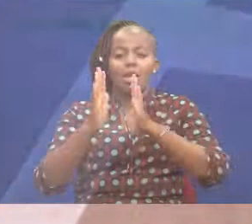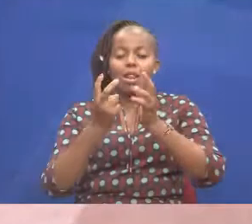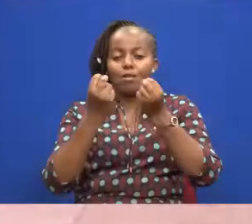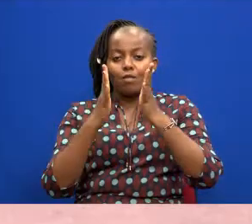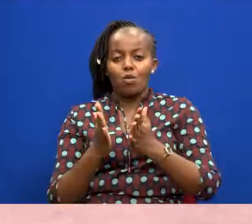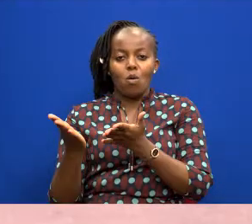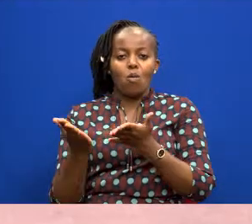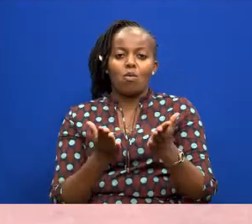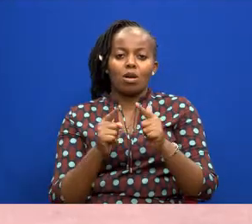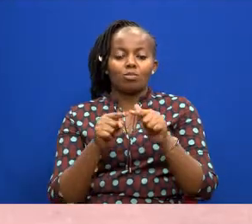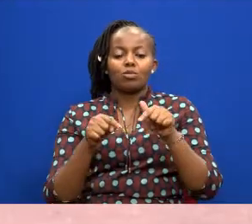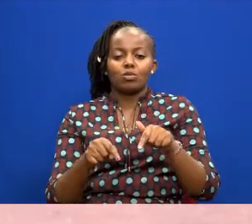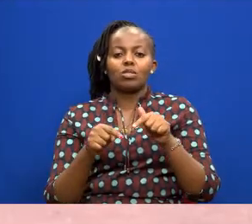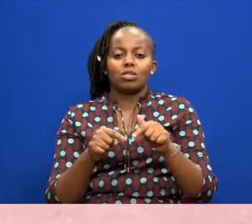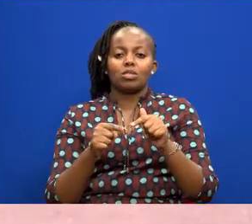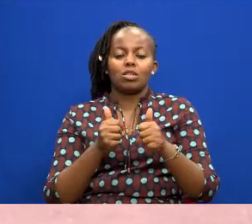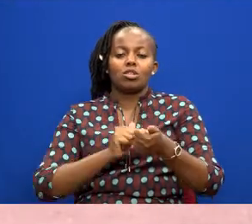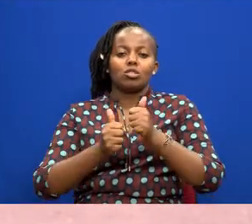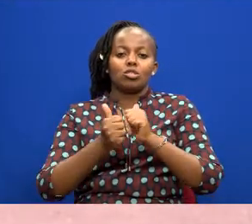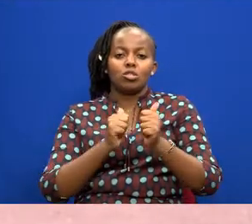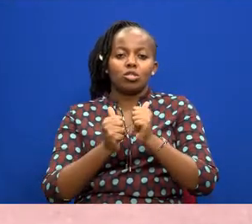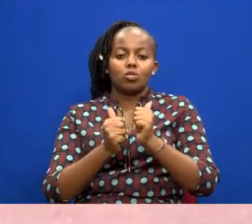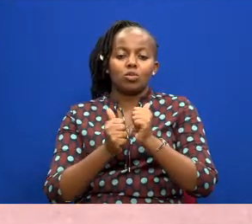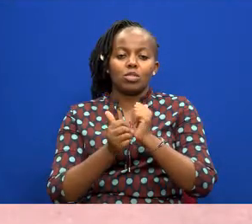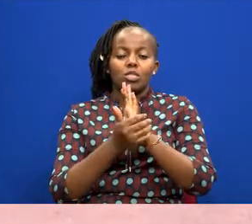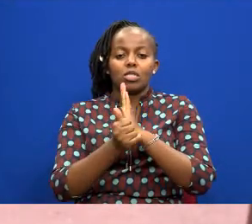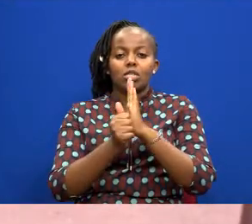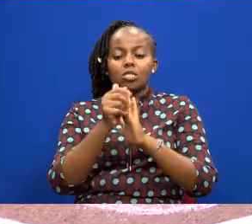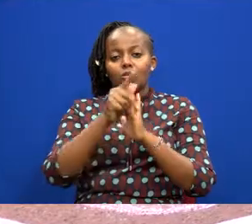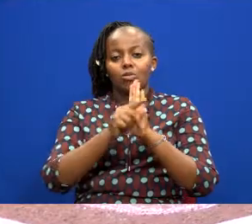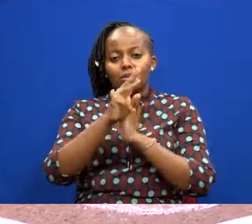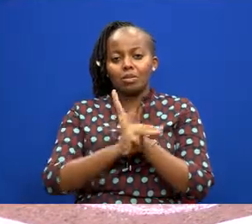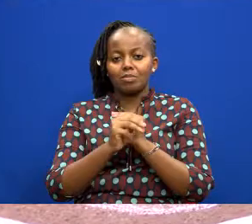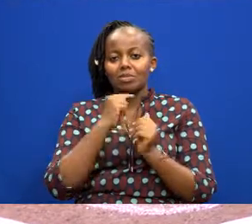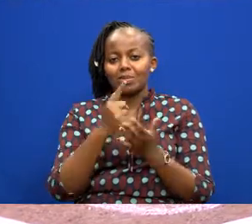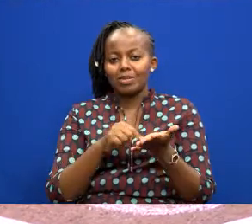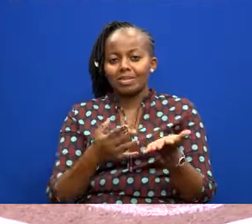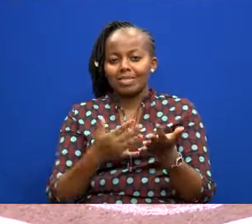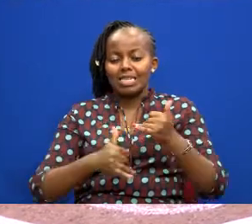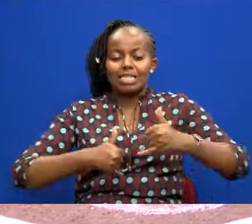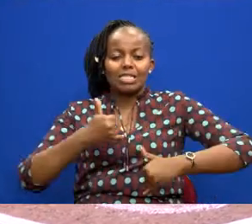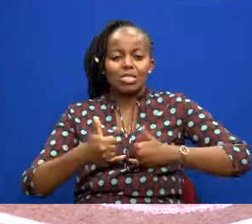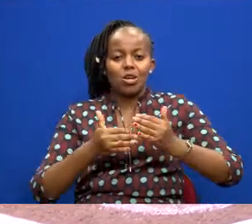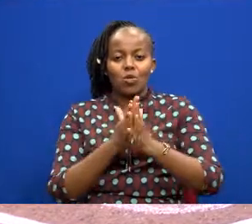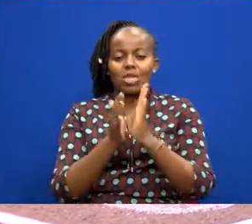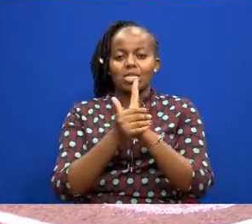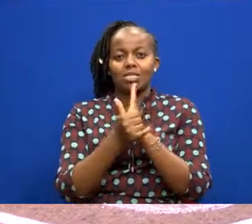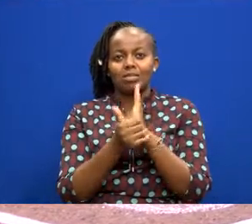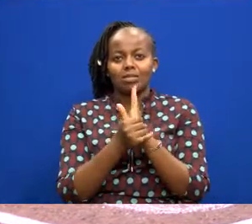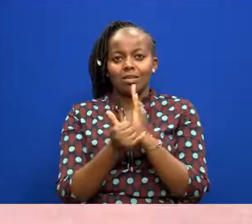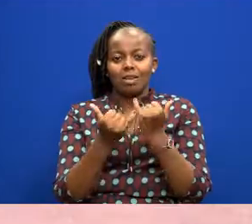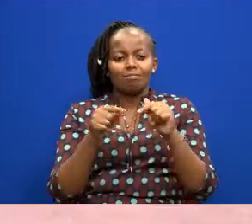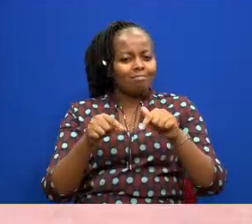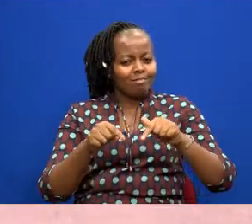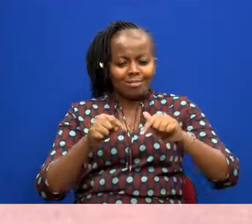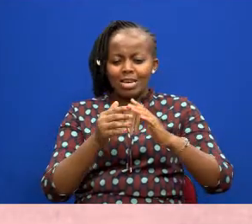Hello viewers, welcome to today's sports skills program. Hashtag Jibambe na skills. Hashtag Jibambe na